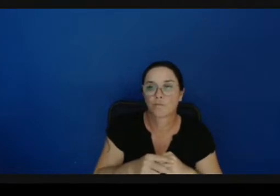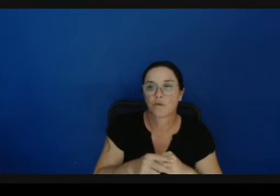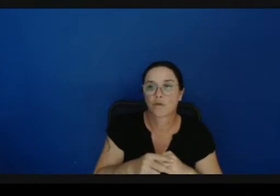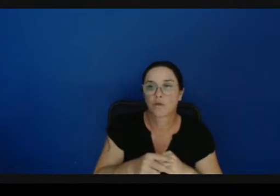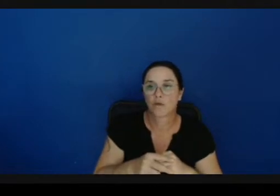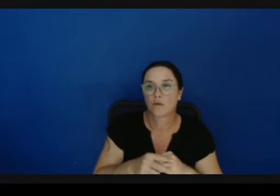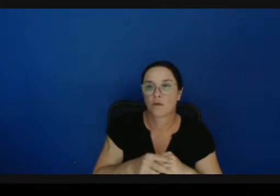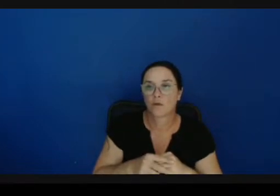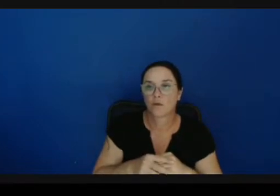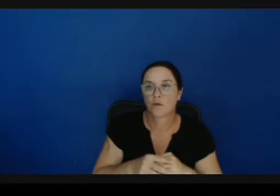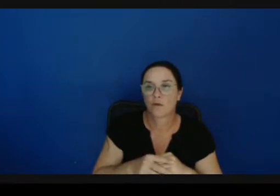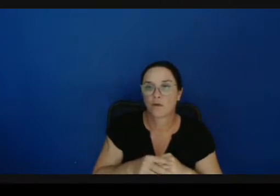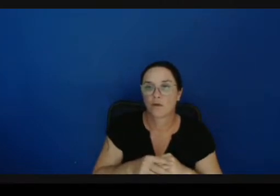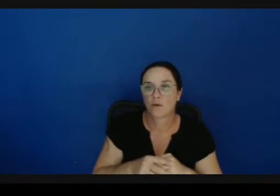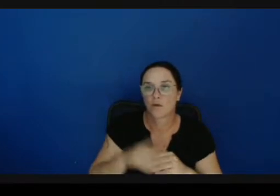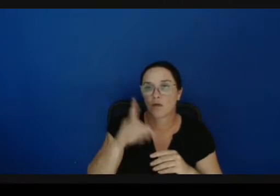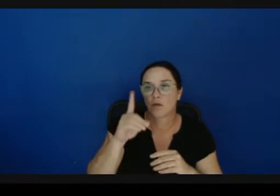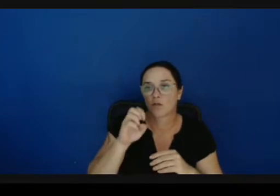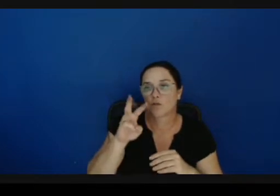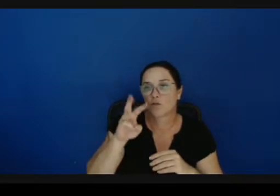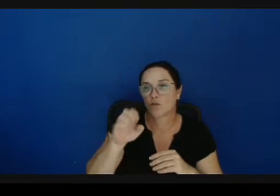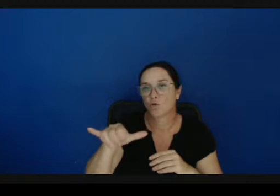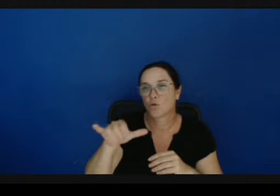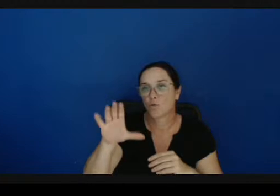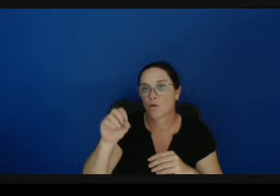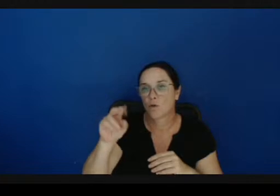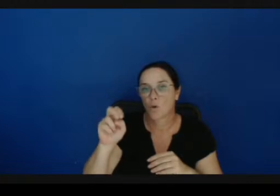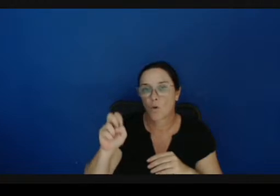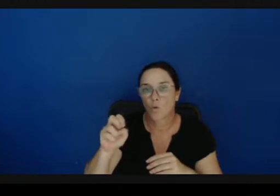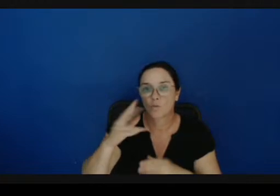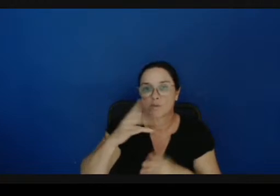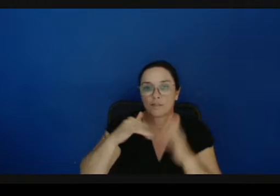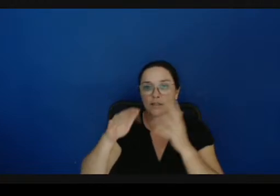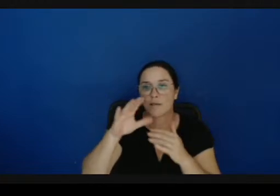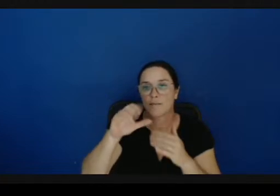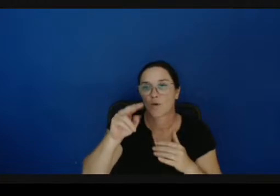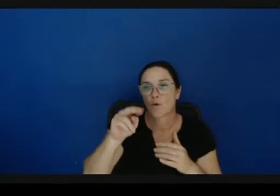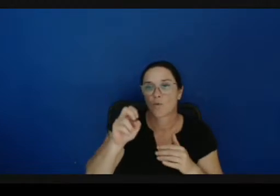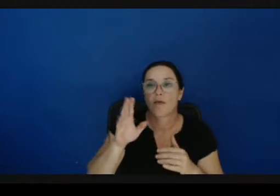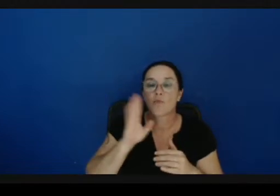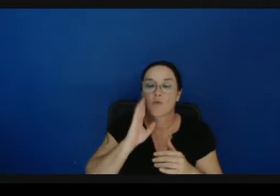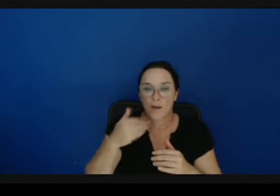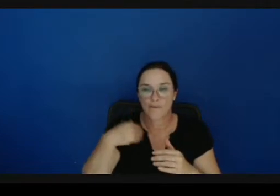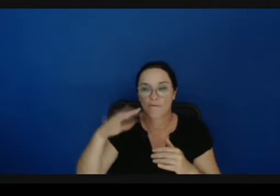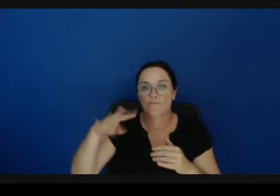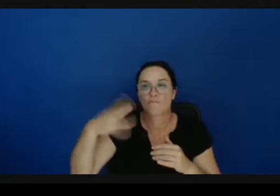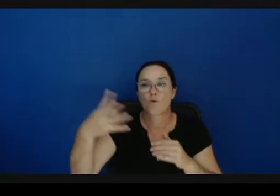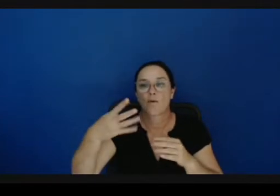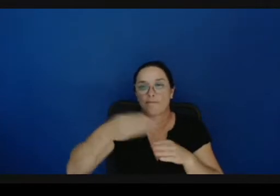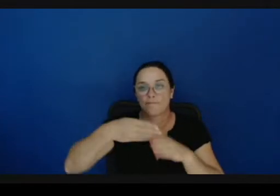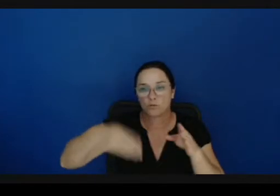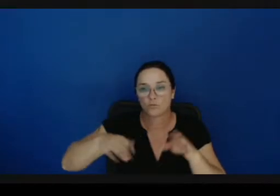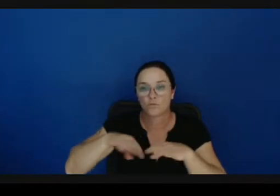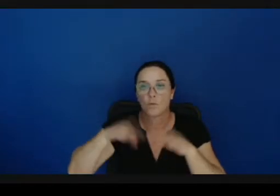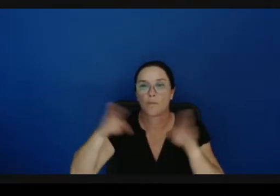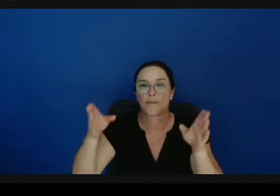They Dewey cone, steaming cone, 3 fissure segments at this point. There will be a 4th that opens later on.